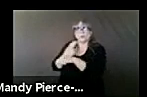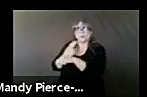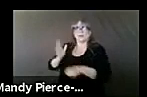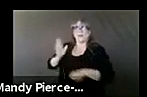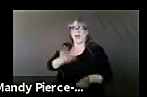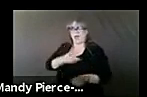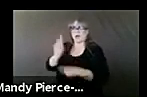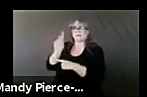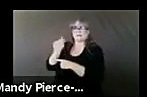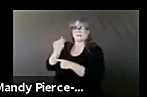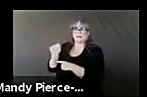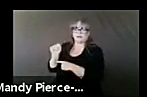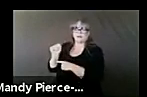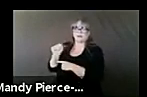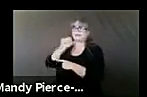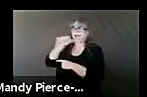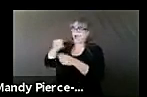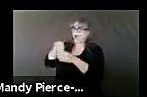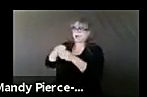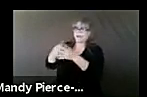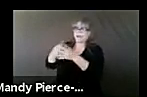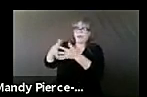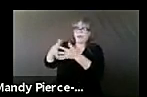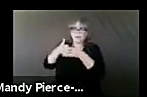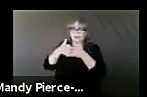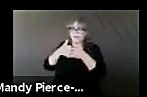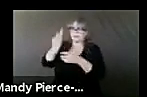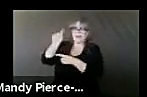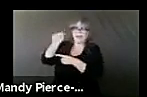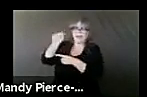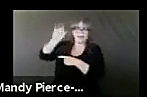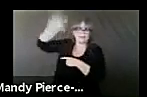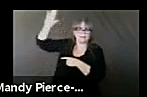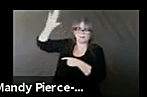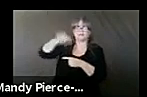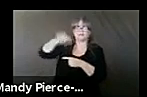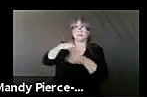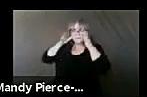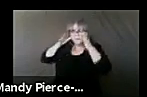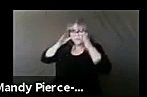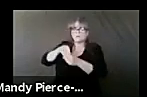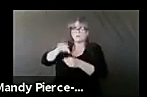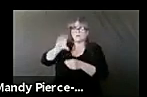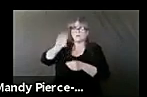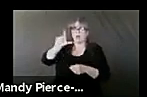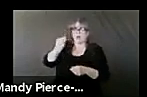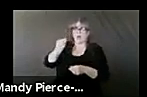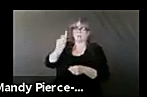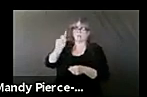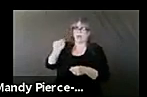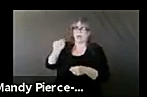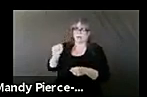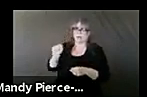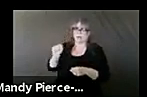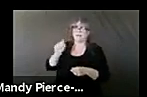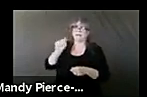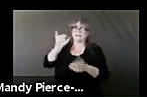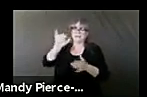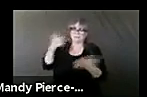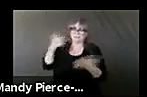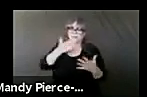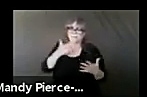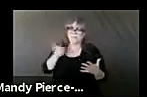data. So that model in particular, we think is our best predictor right now, but we are certainly considering other models.